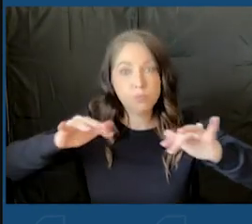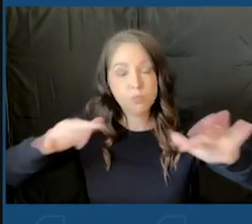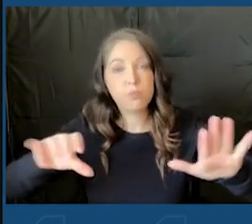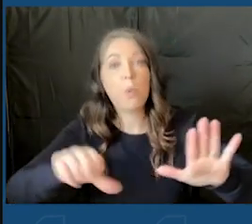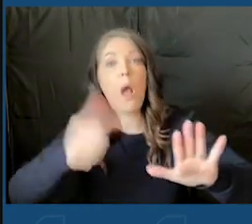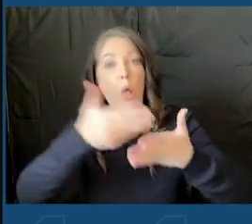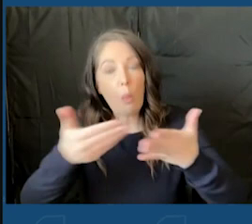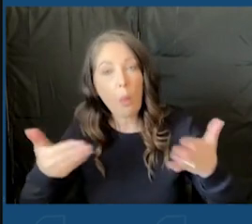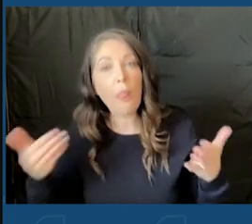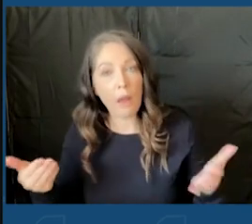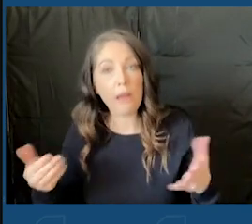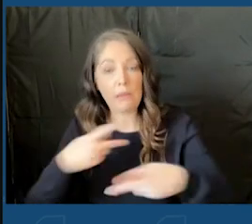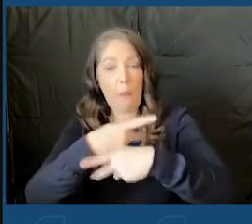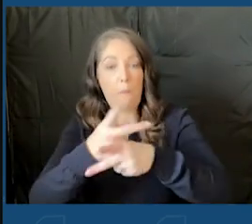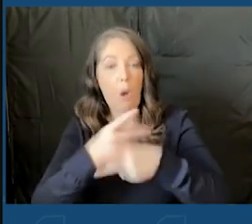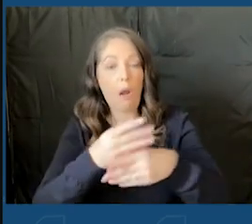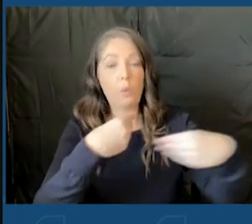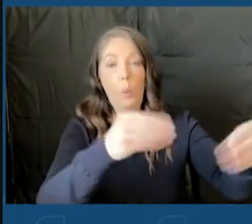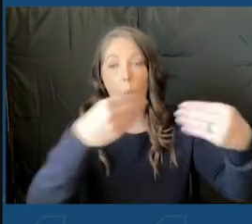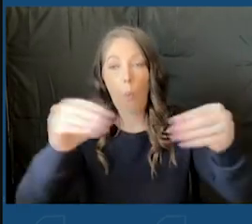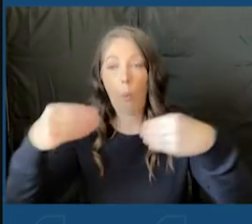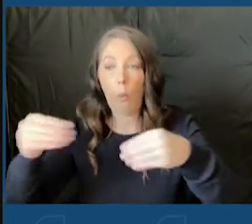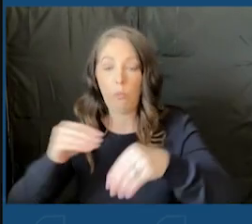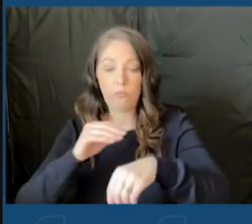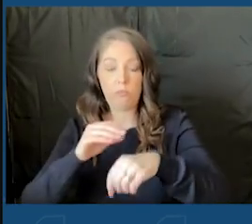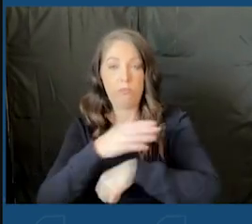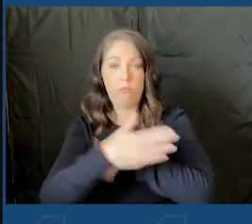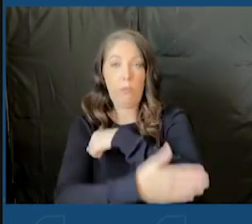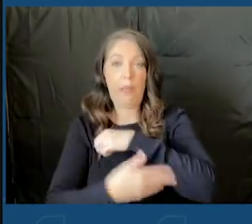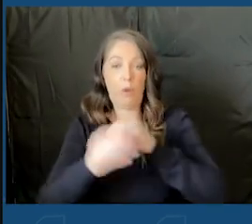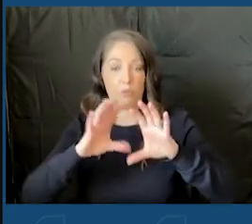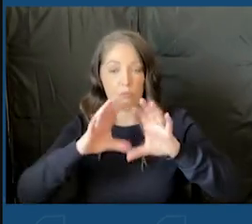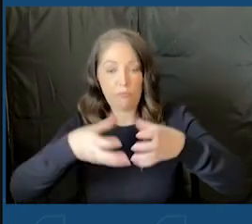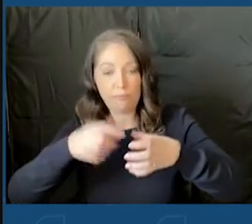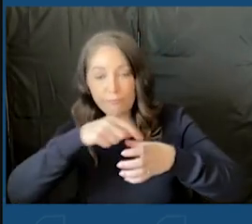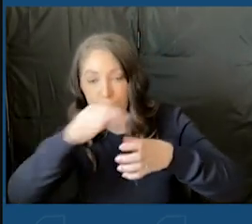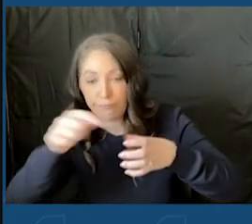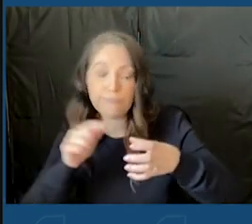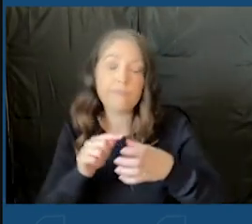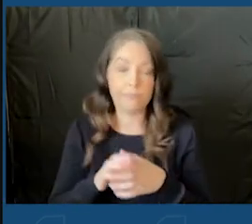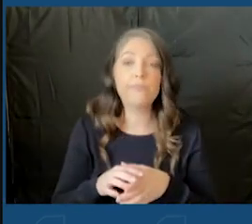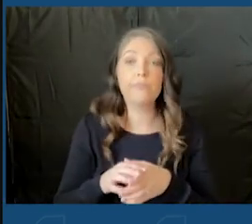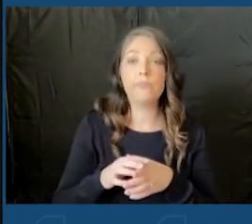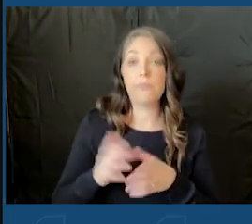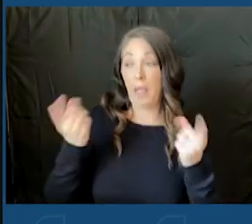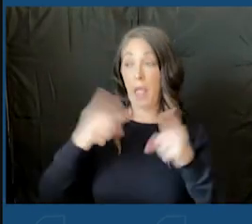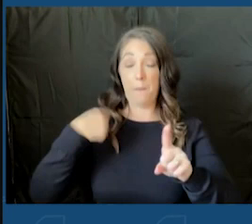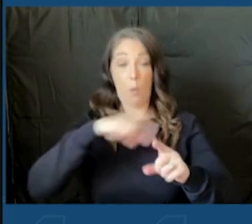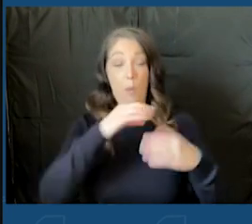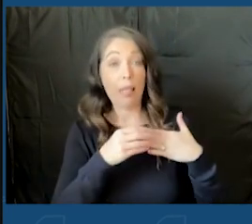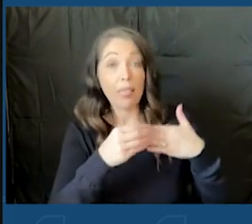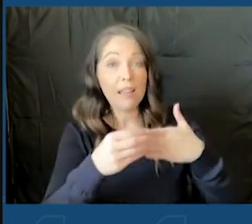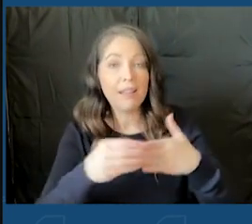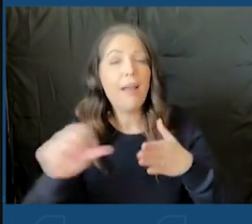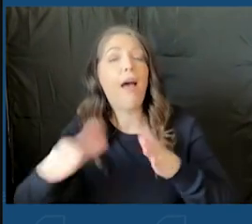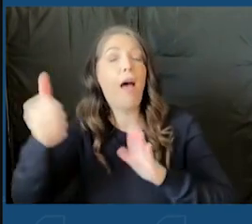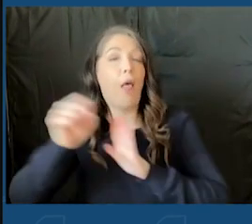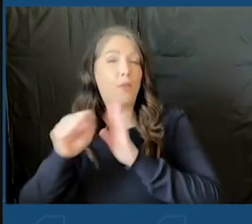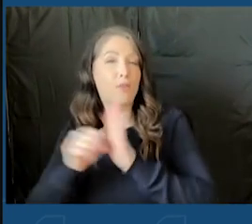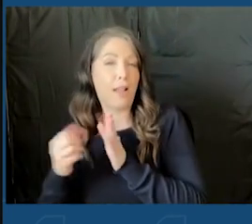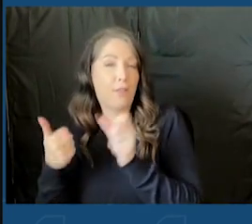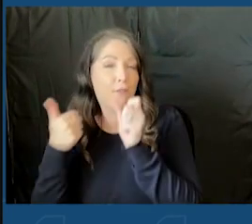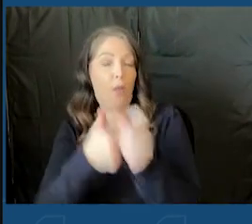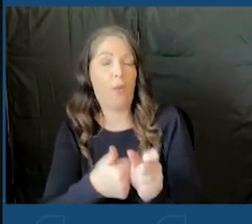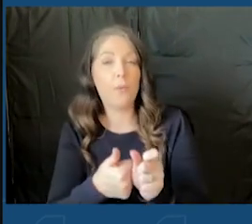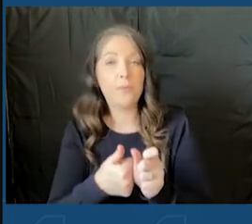sold around the country. So when we lead, others follow. I couldn't be more thrilled. A couple of